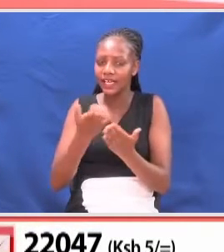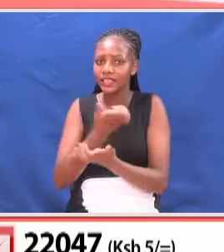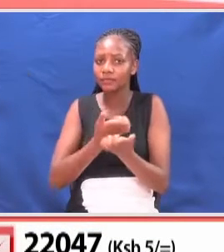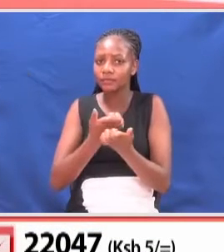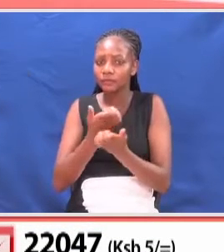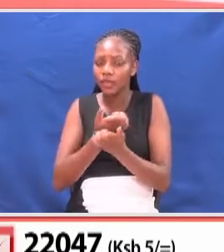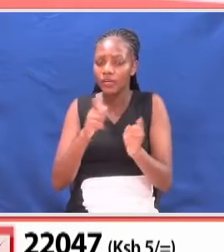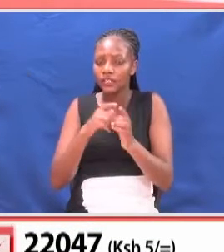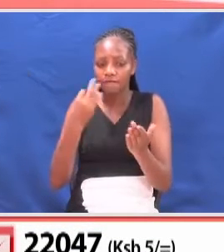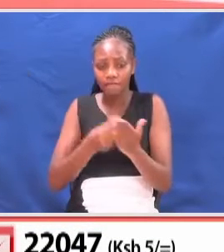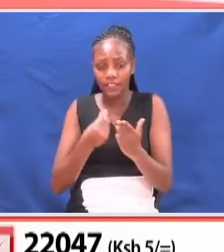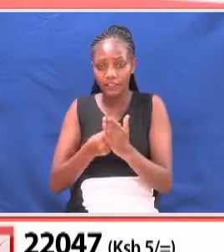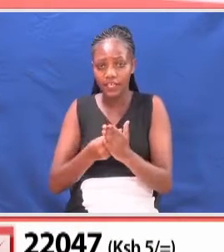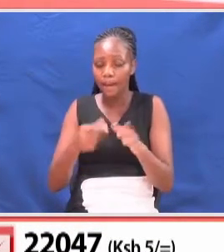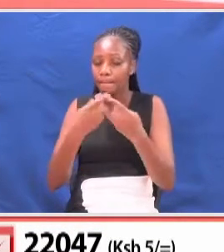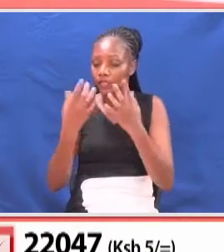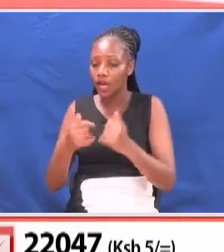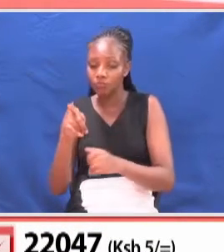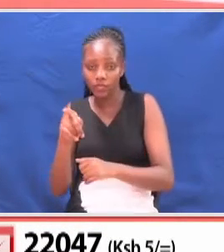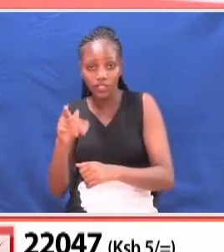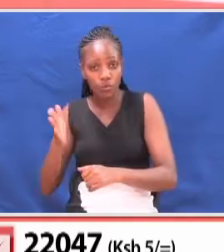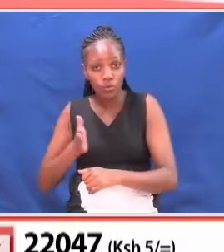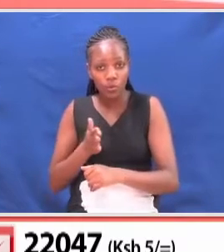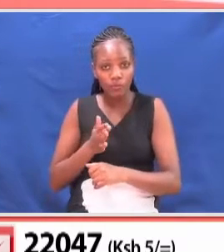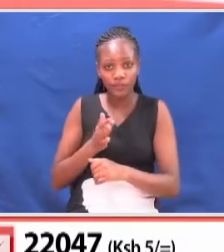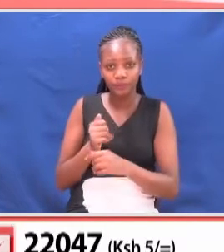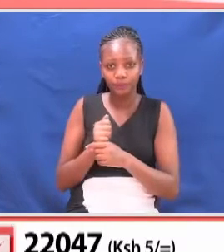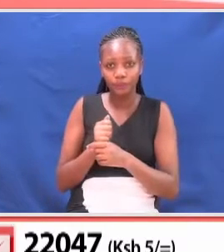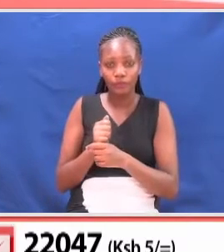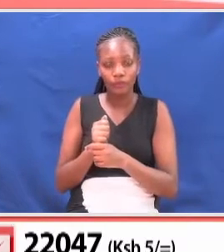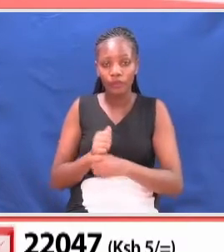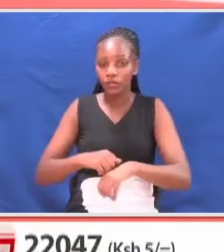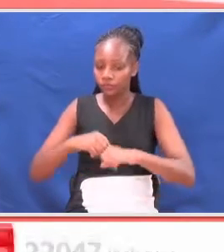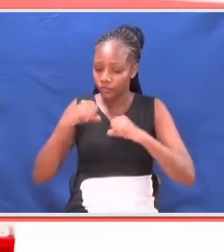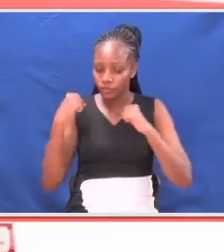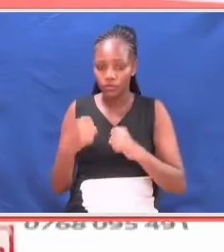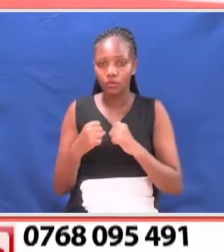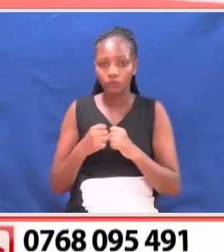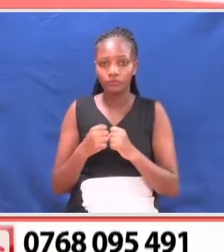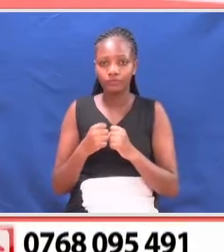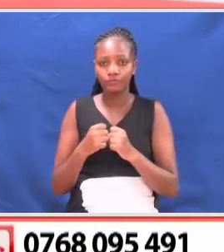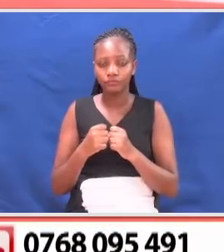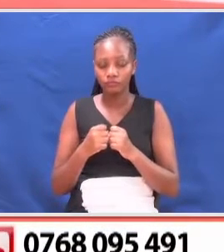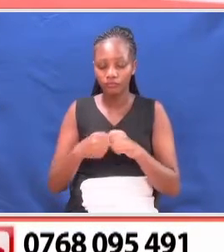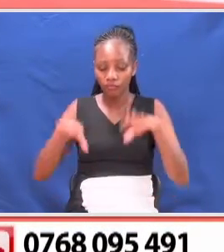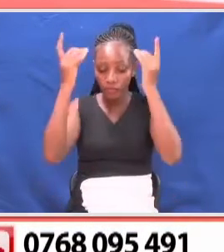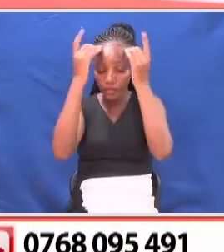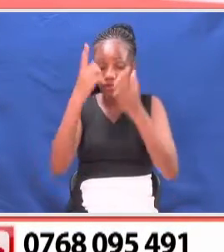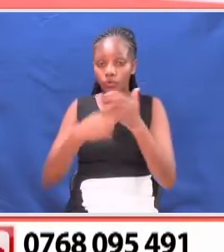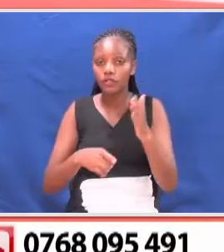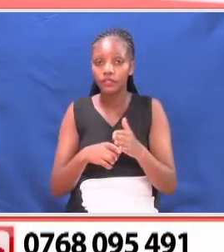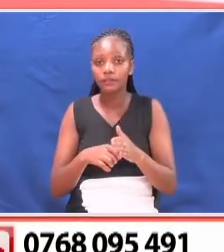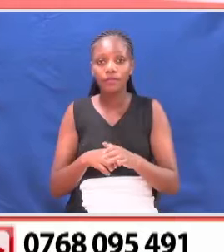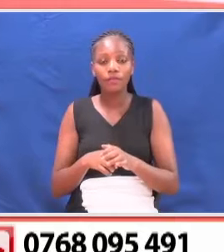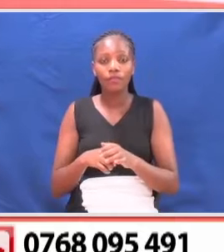economically and financially, on most of us. But this lady, determined as always, as ever, has decided that she's not going